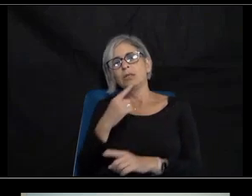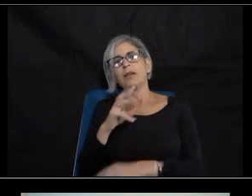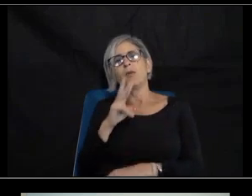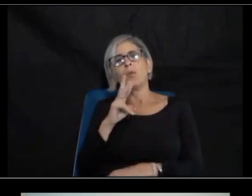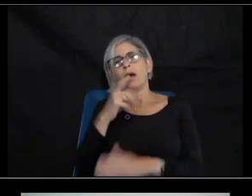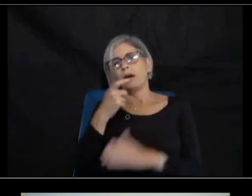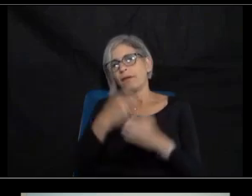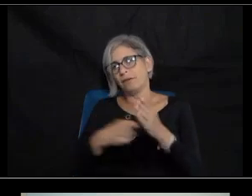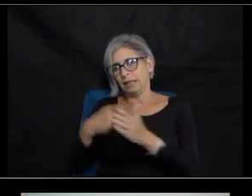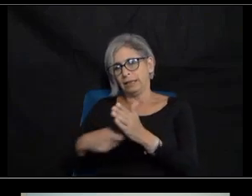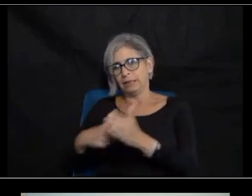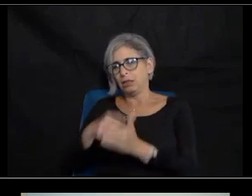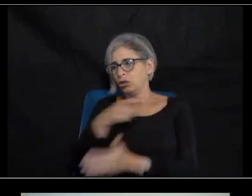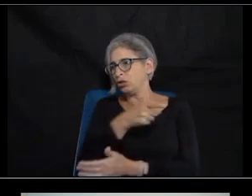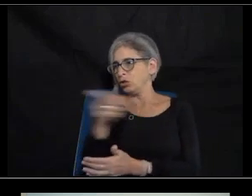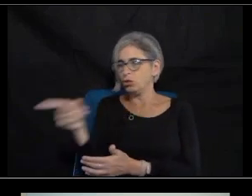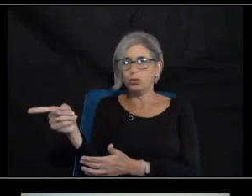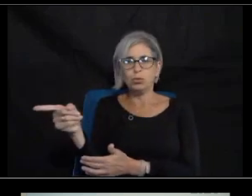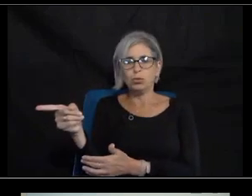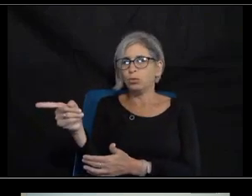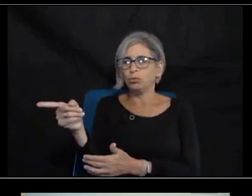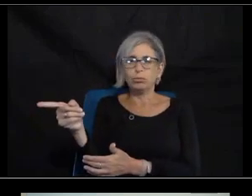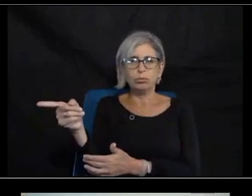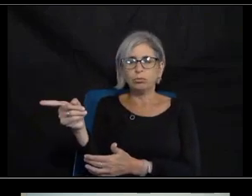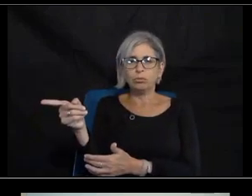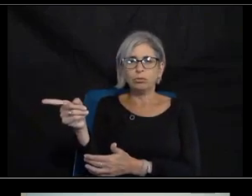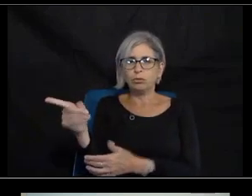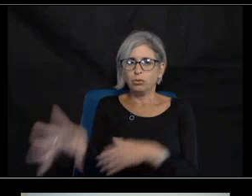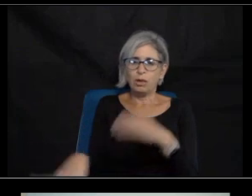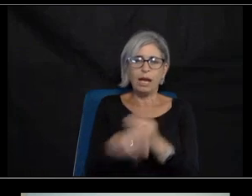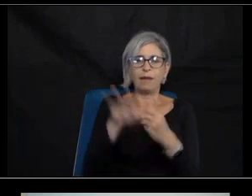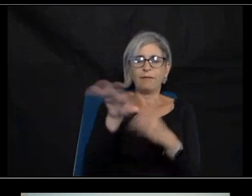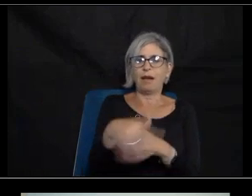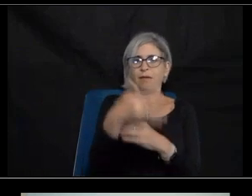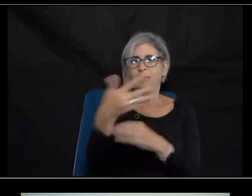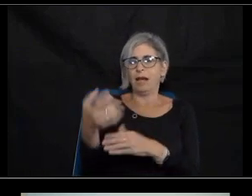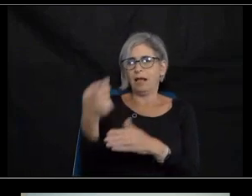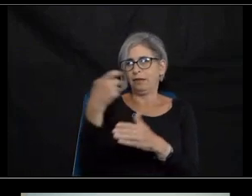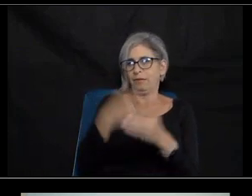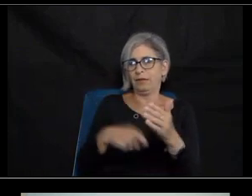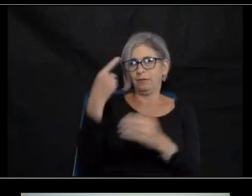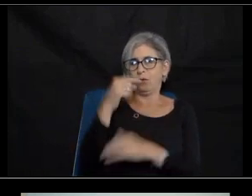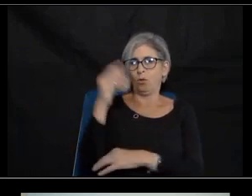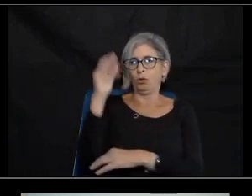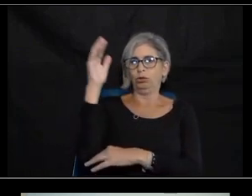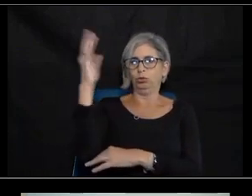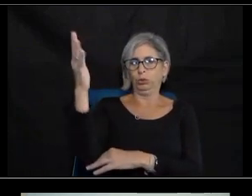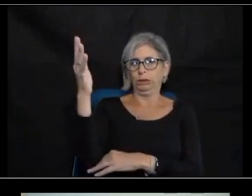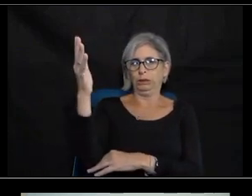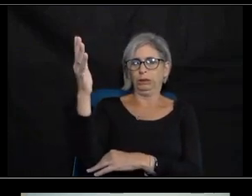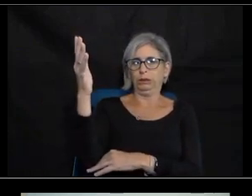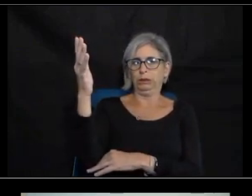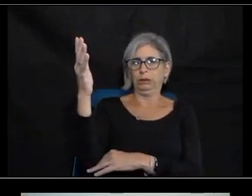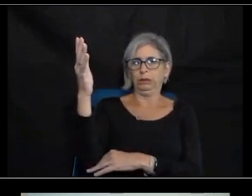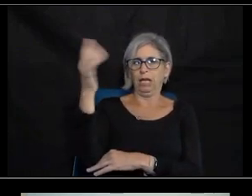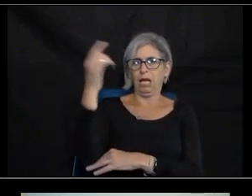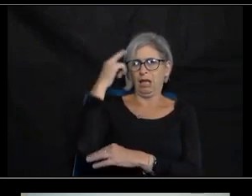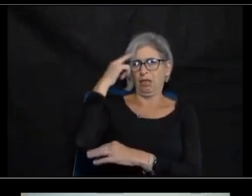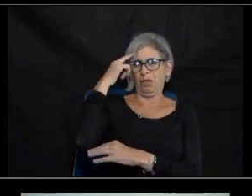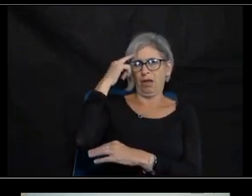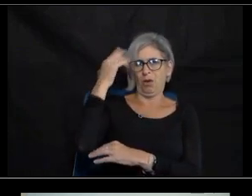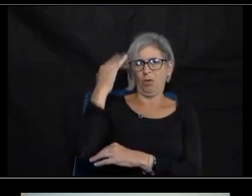fees is you guys just arbitrarily put in a $5 fee towards the trees. And my thought was, is